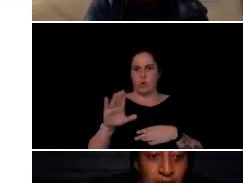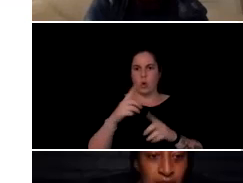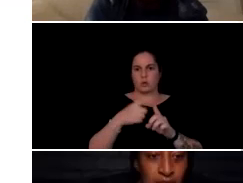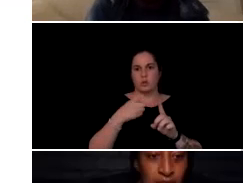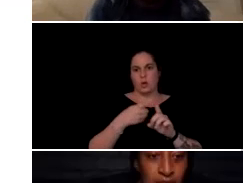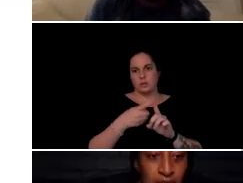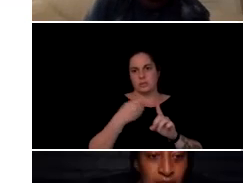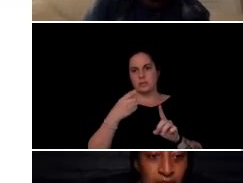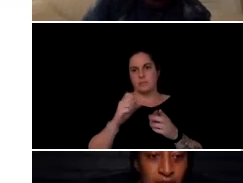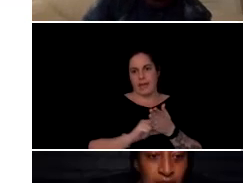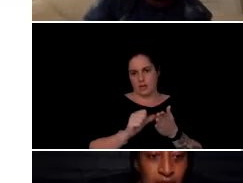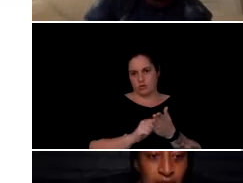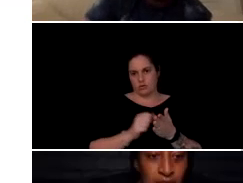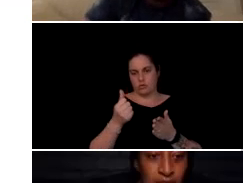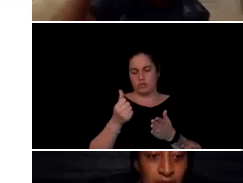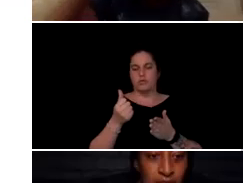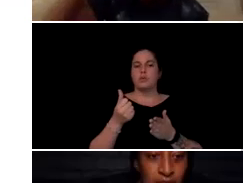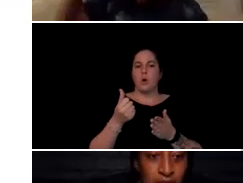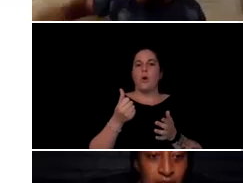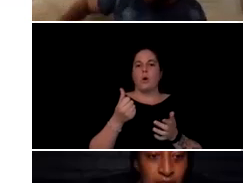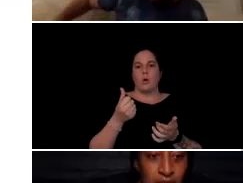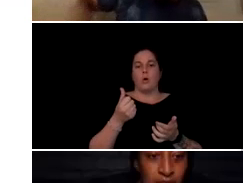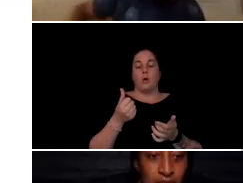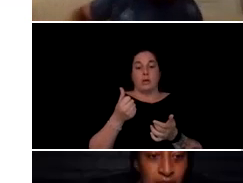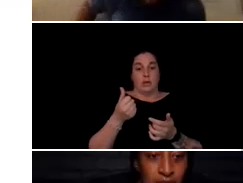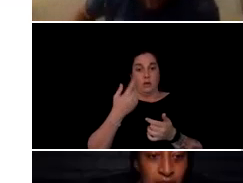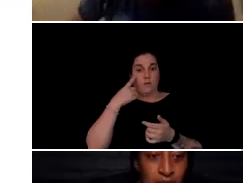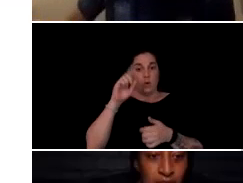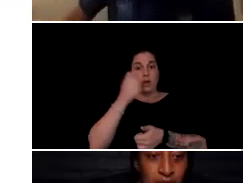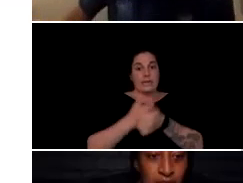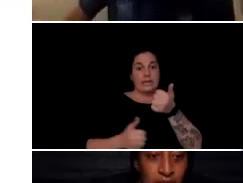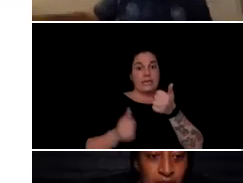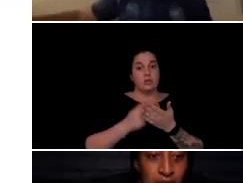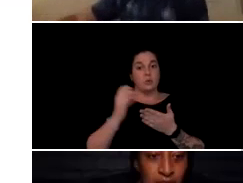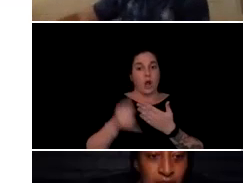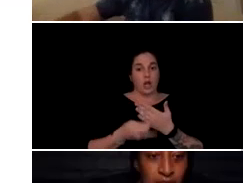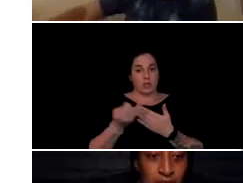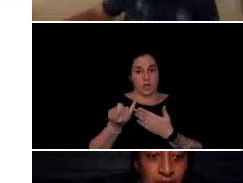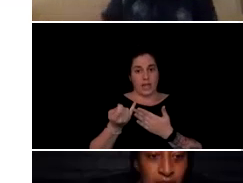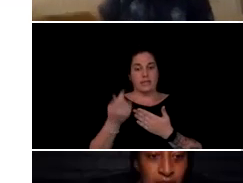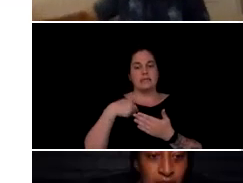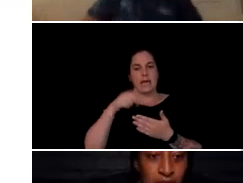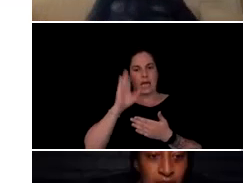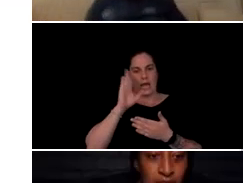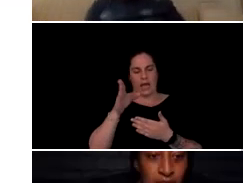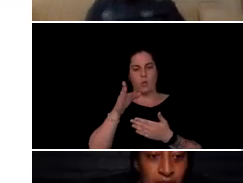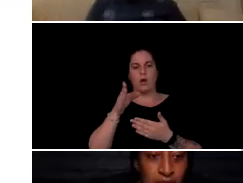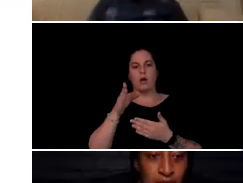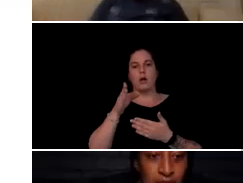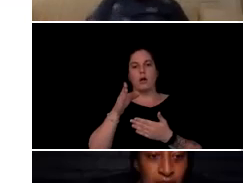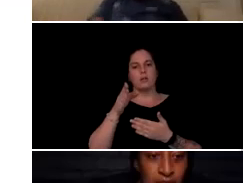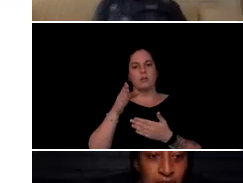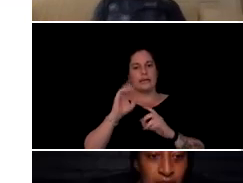score your project. For each project that is submitted, I will include a rubric explaining the points you